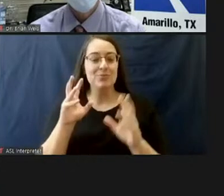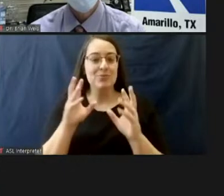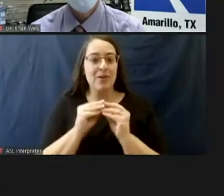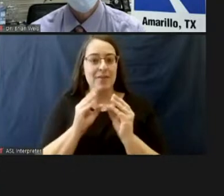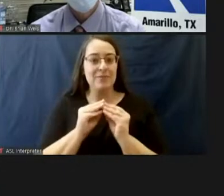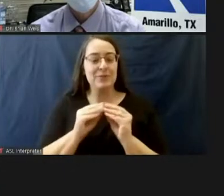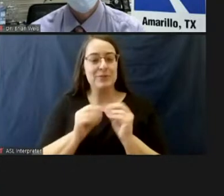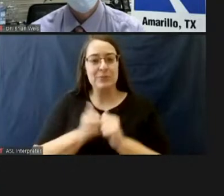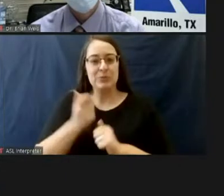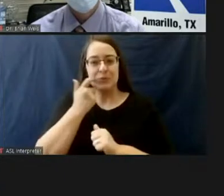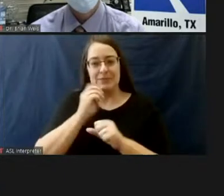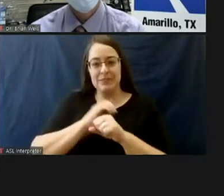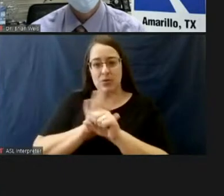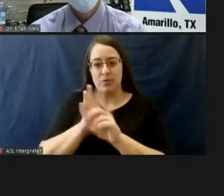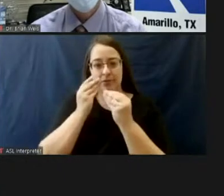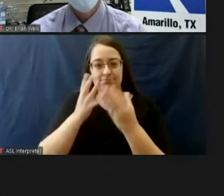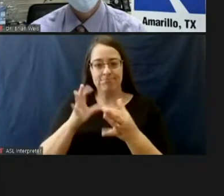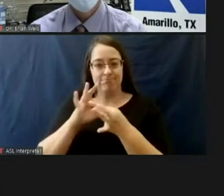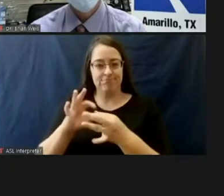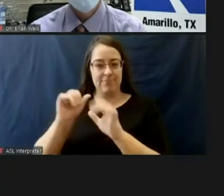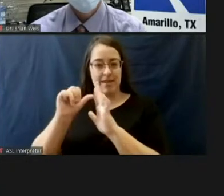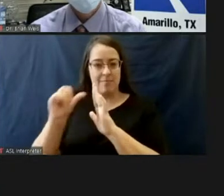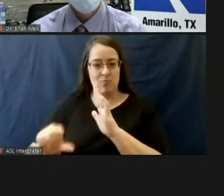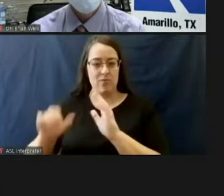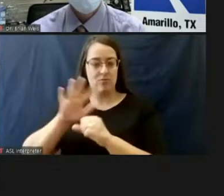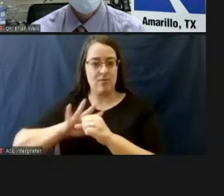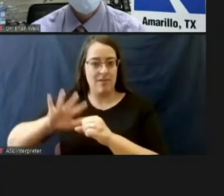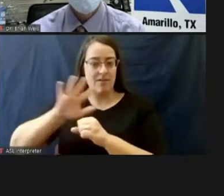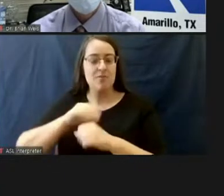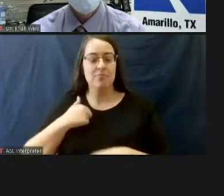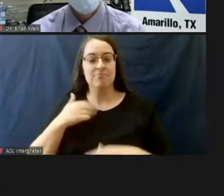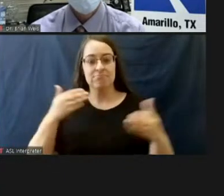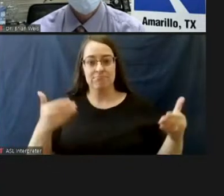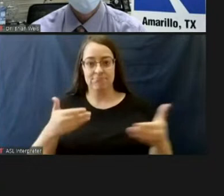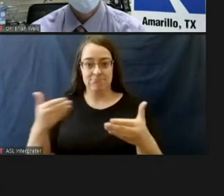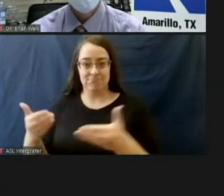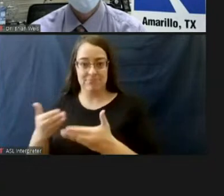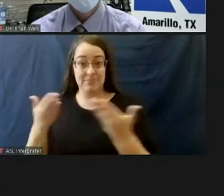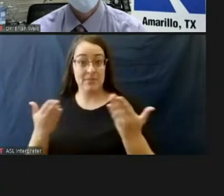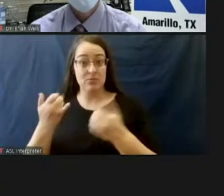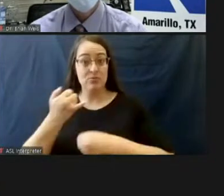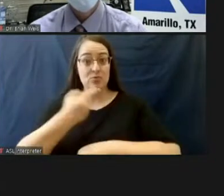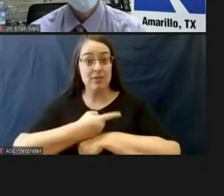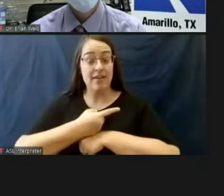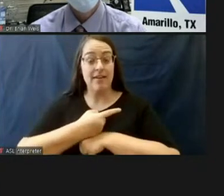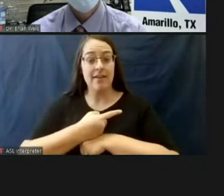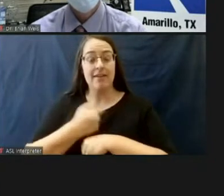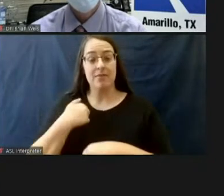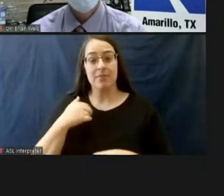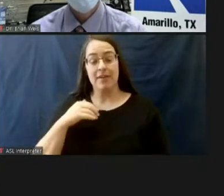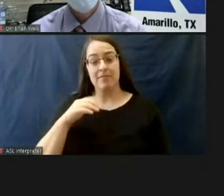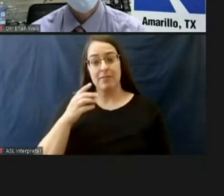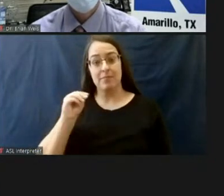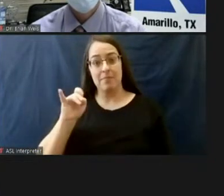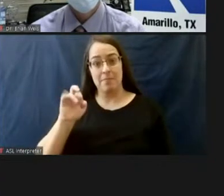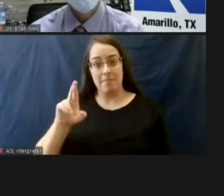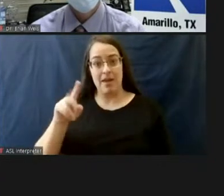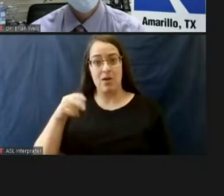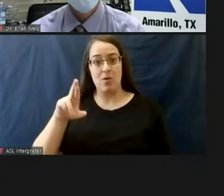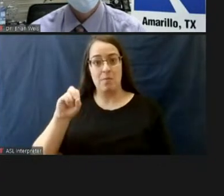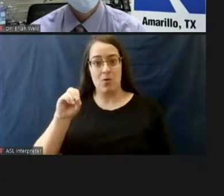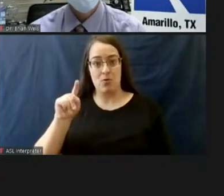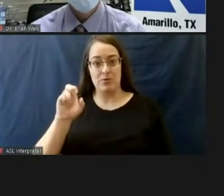COVID-19 information for the Amarillo community. Let me go ahead and introduce very quickly who is on our panel today. We are joined by Mayor Pro Tem Frida